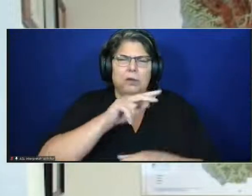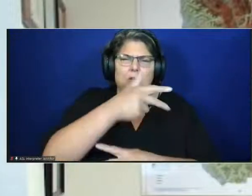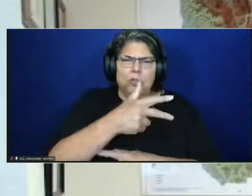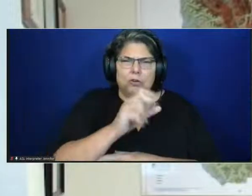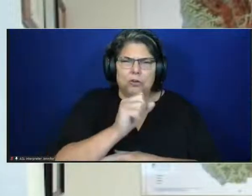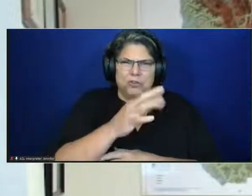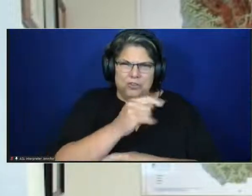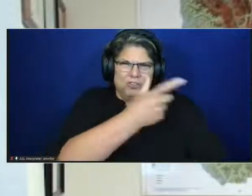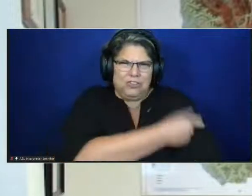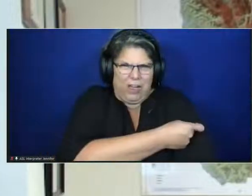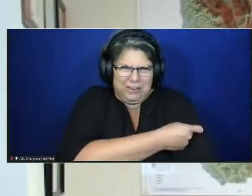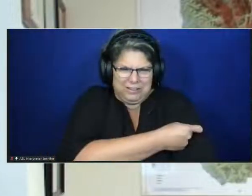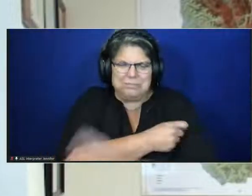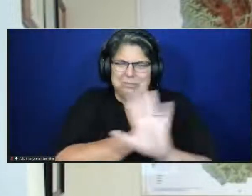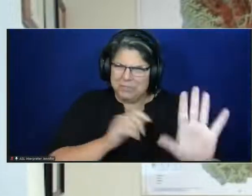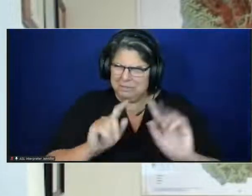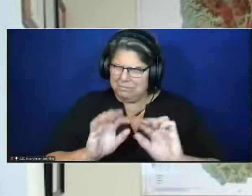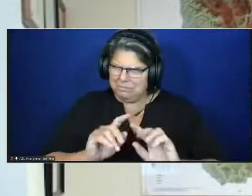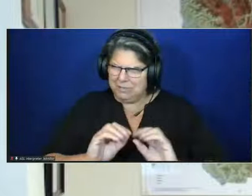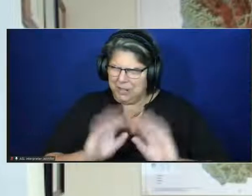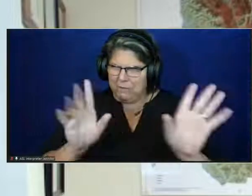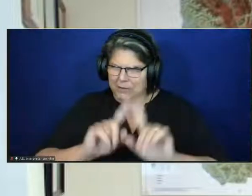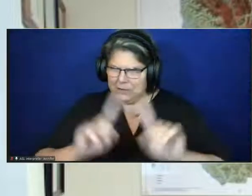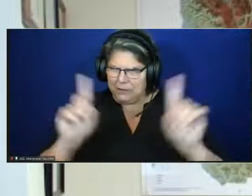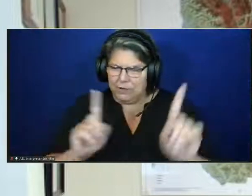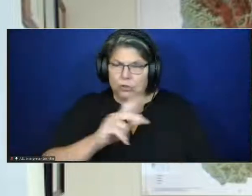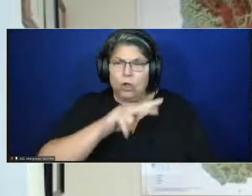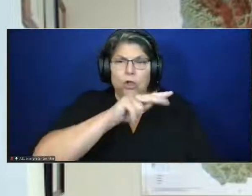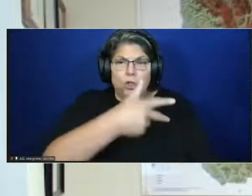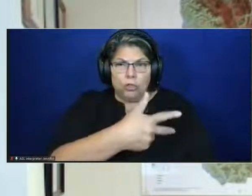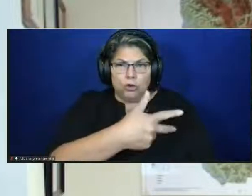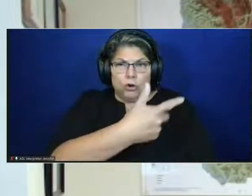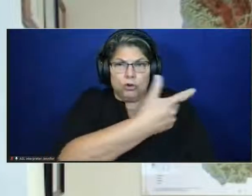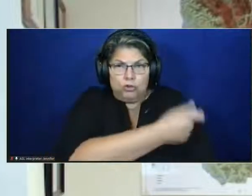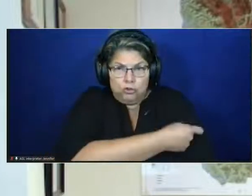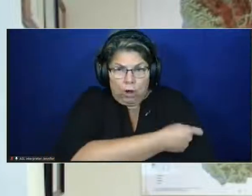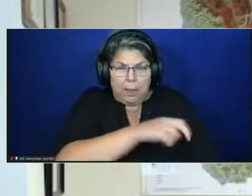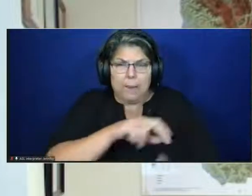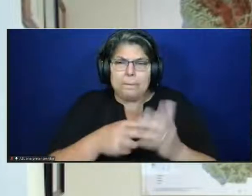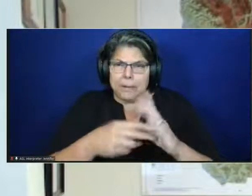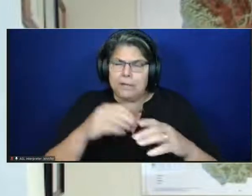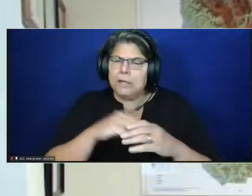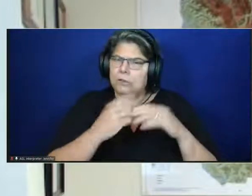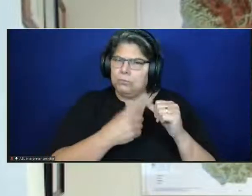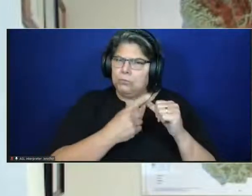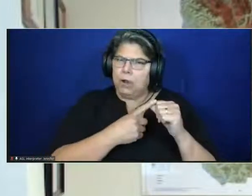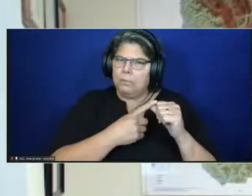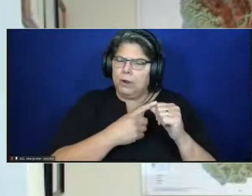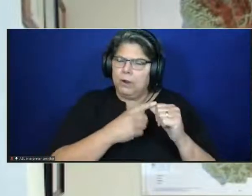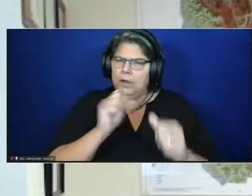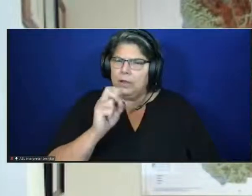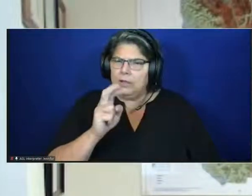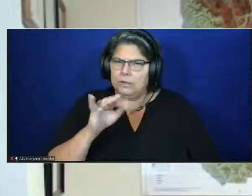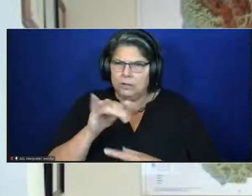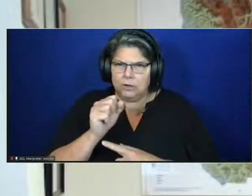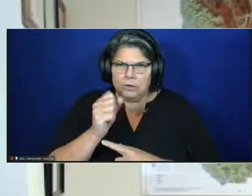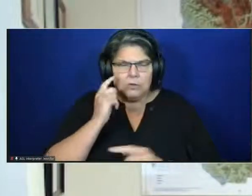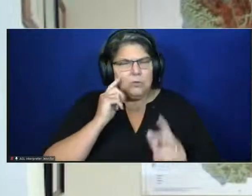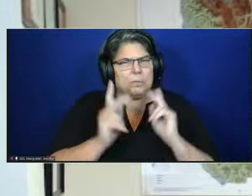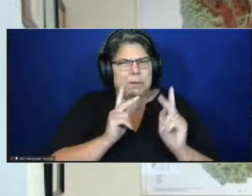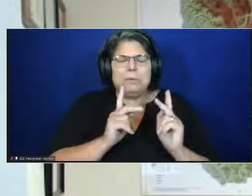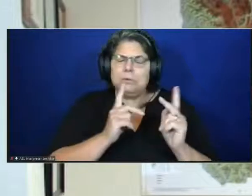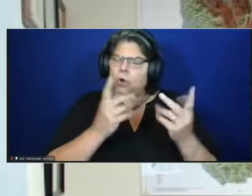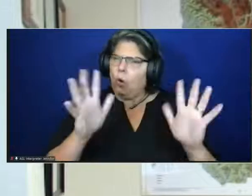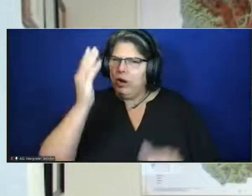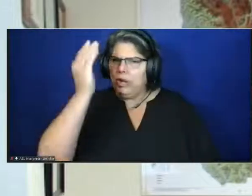clarify. Third shots are third shots in the primary series for those people who we really